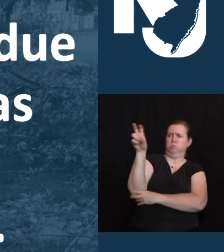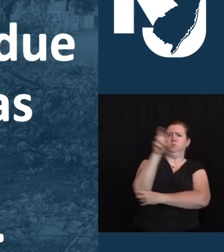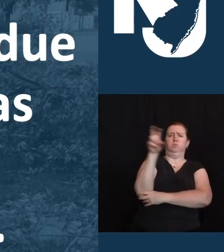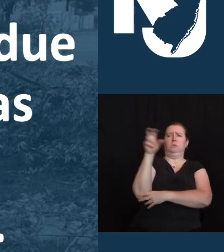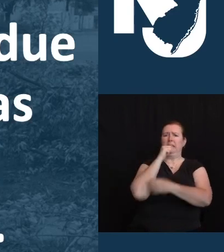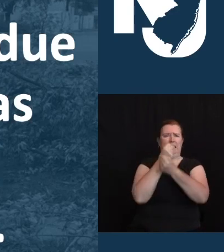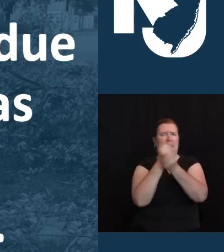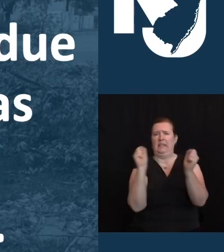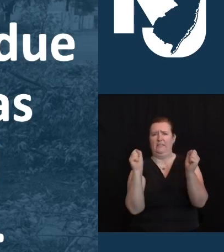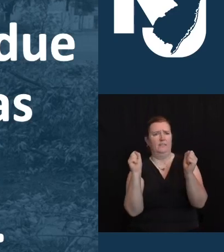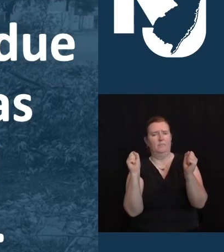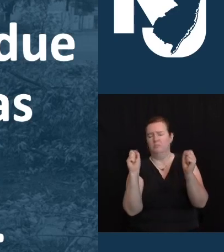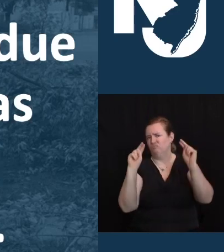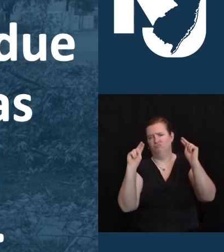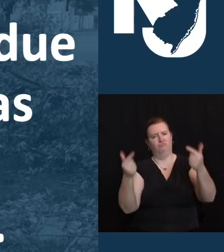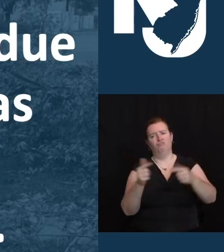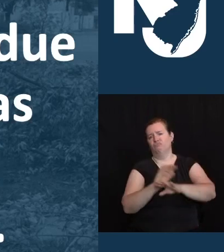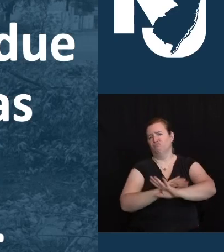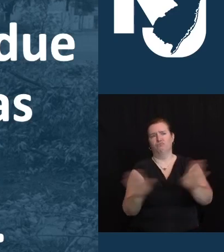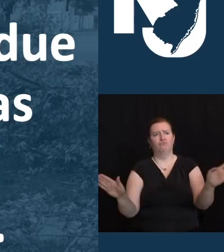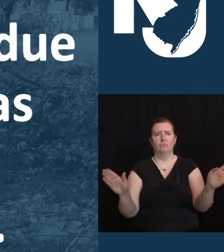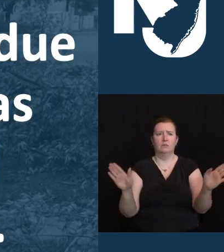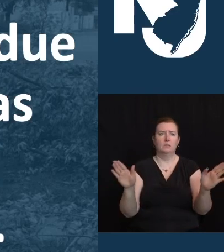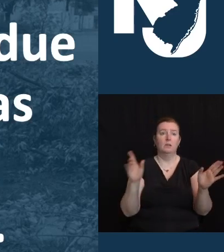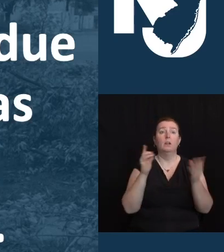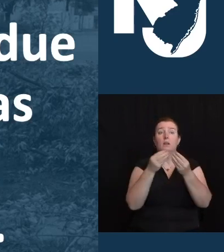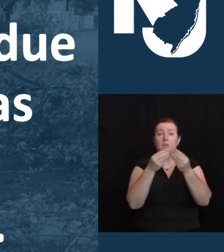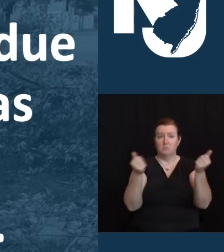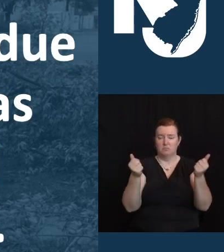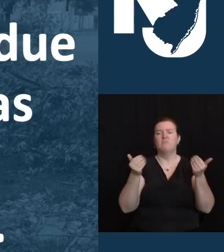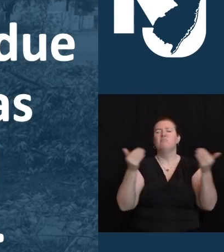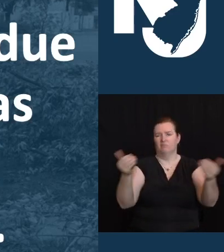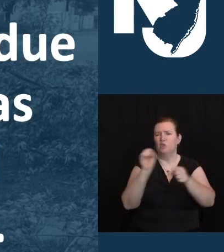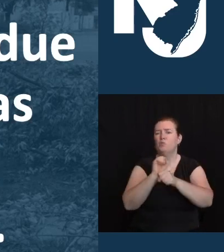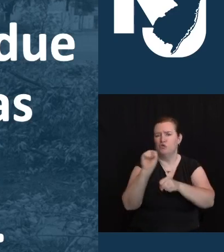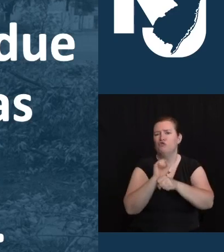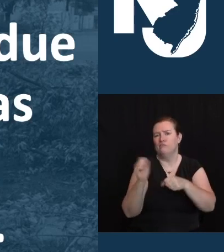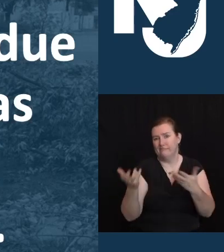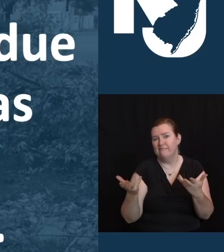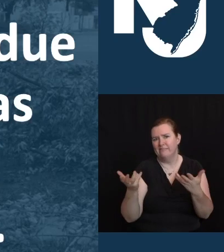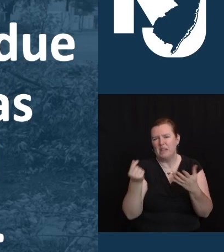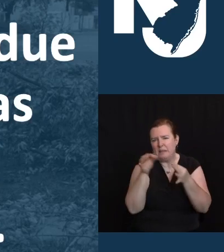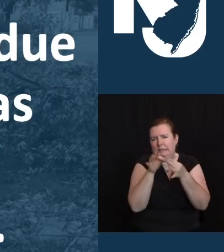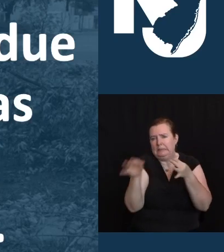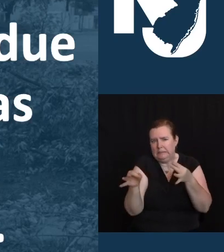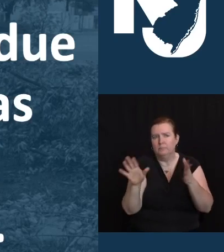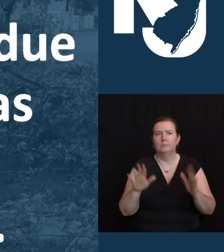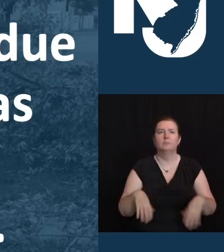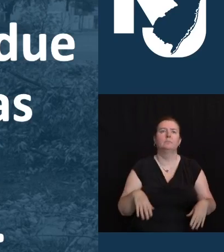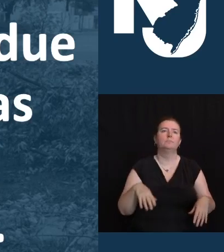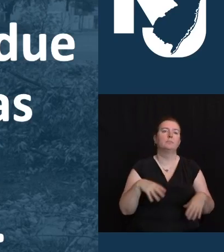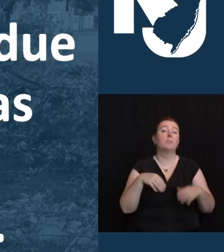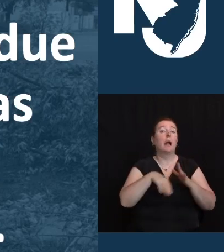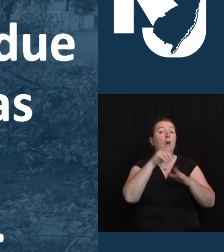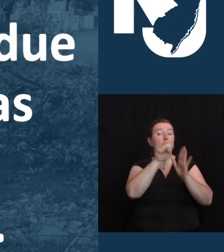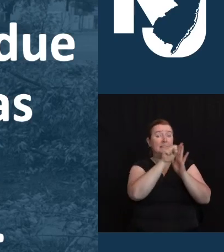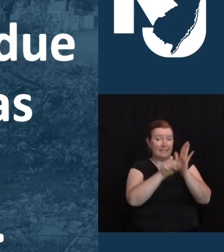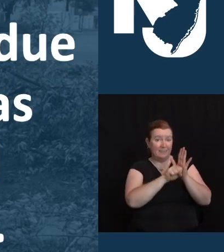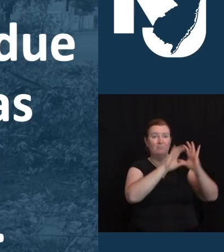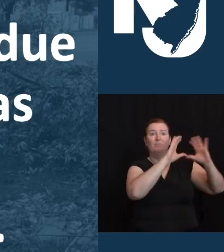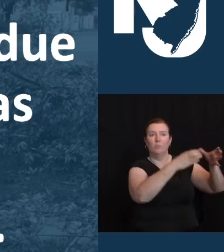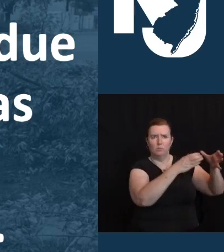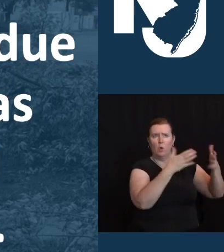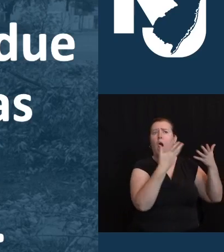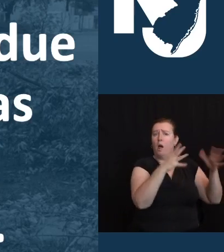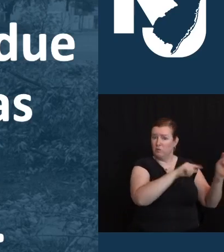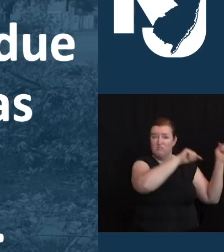hour. We also know that there are out-of-state crews both already in New Jersey and on their way to New Jersey to